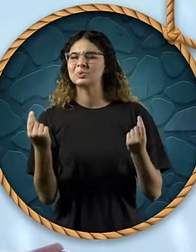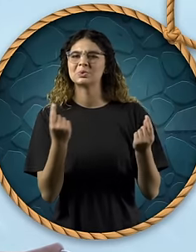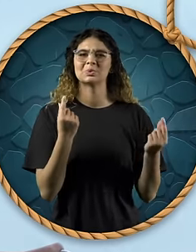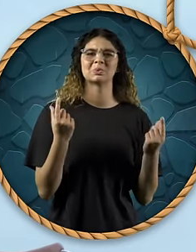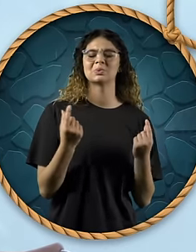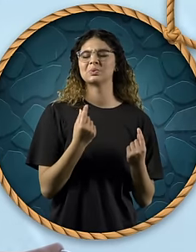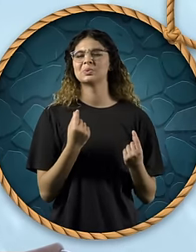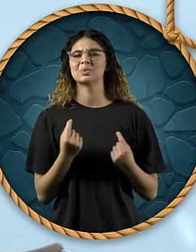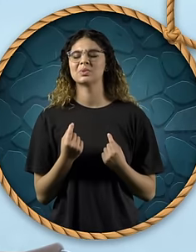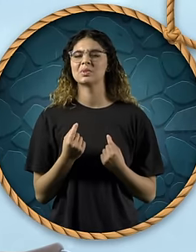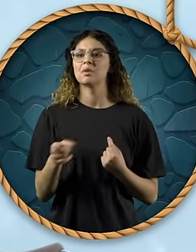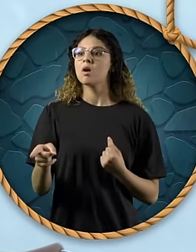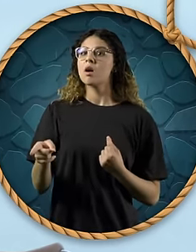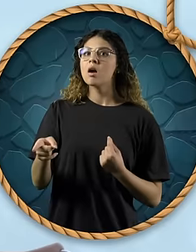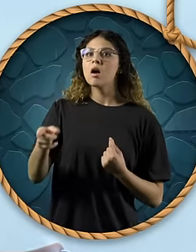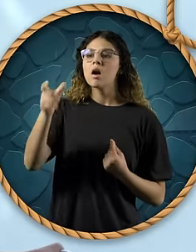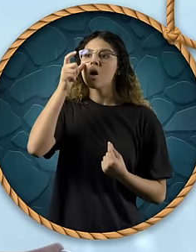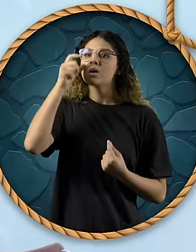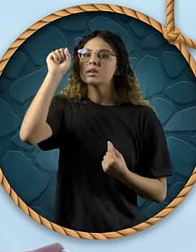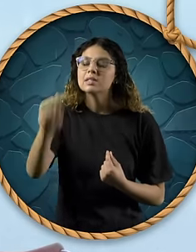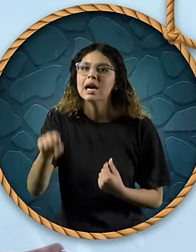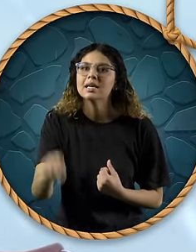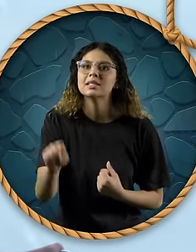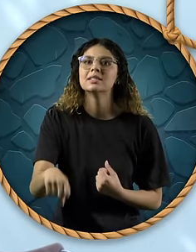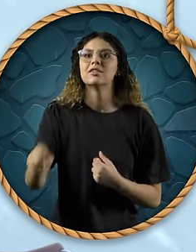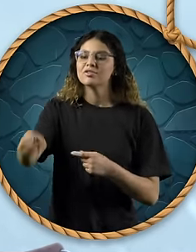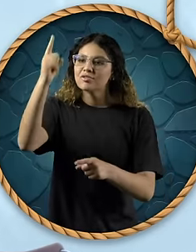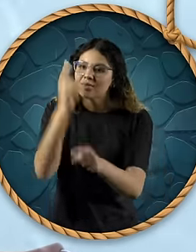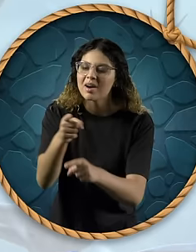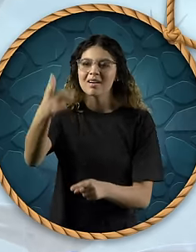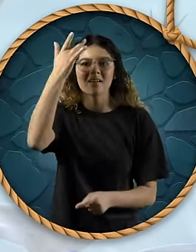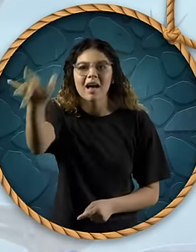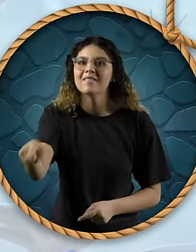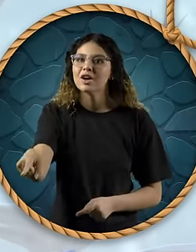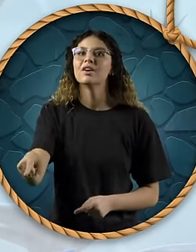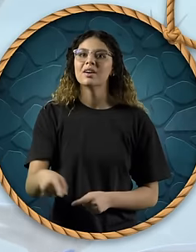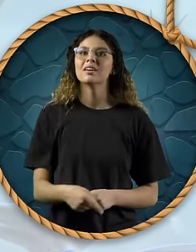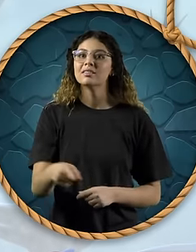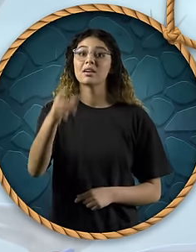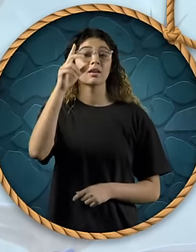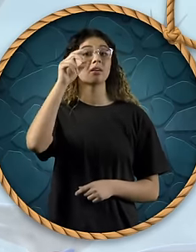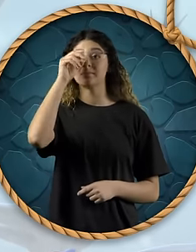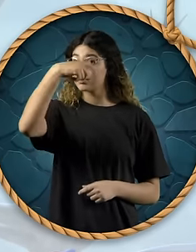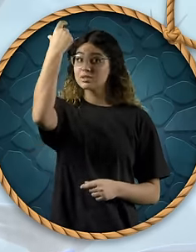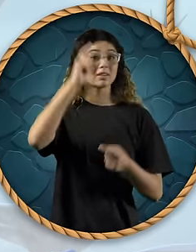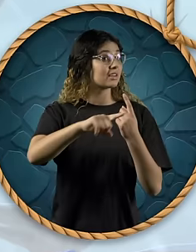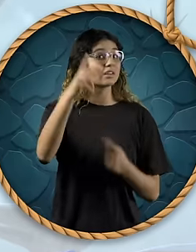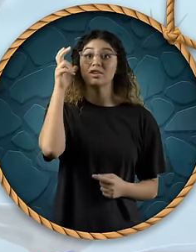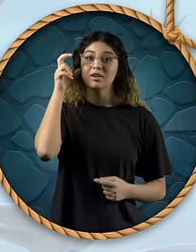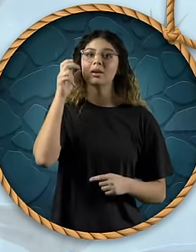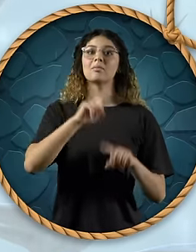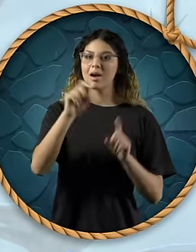we bring them back? Luna, yes, what a clever little dino you are. The parasaurs can't hear